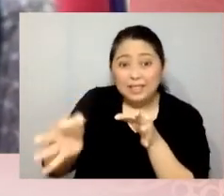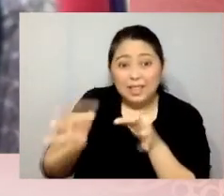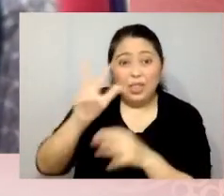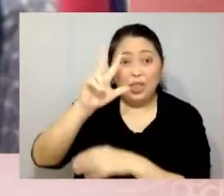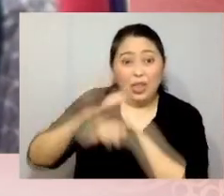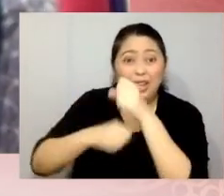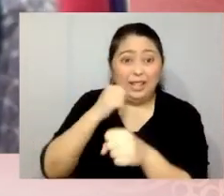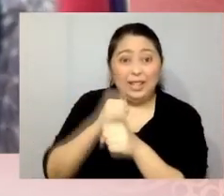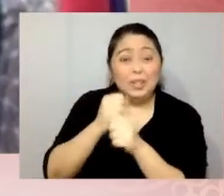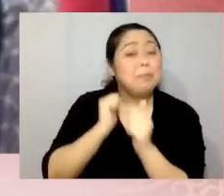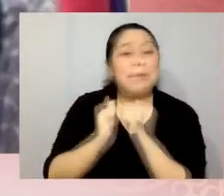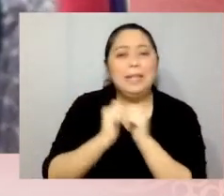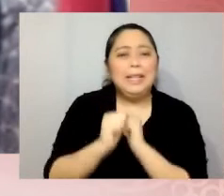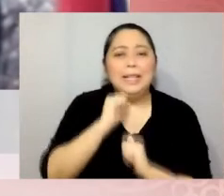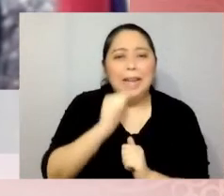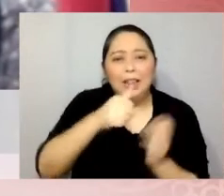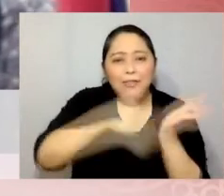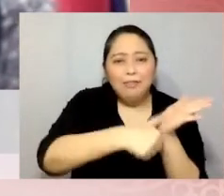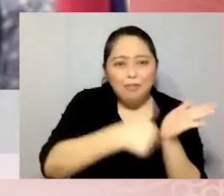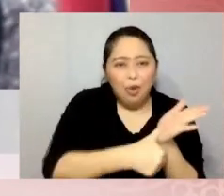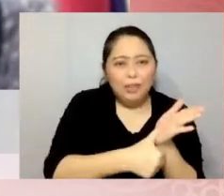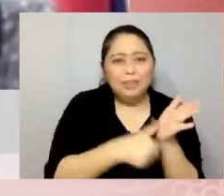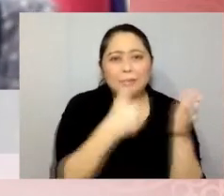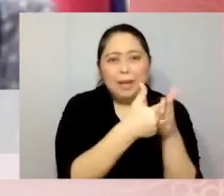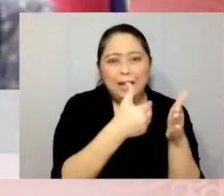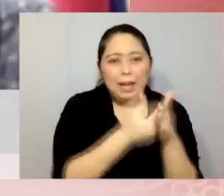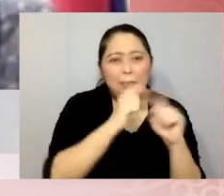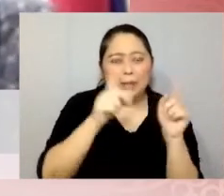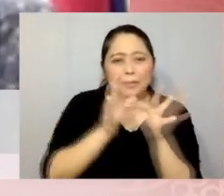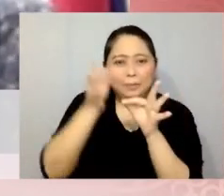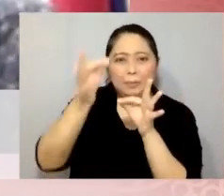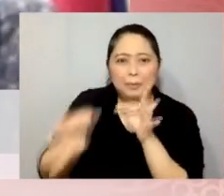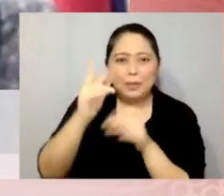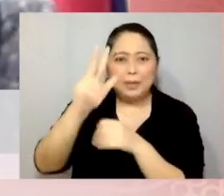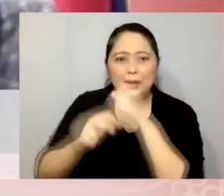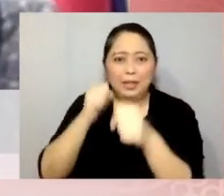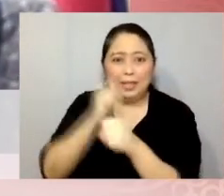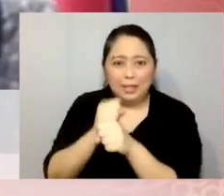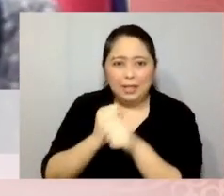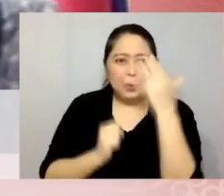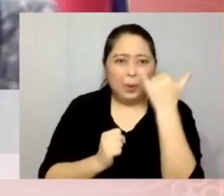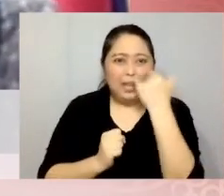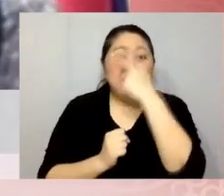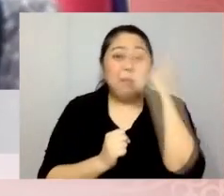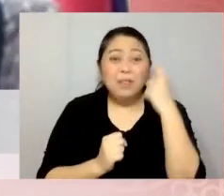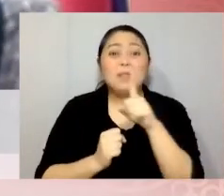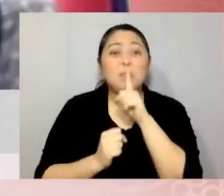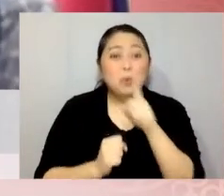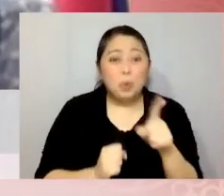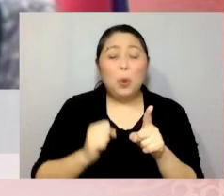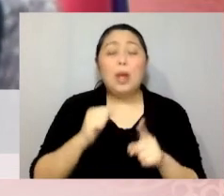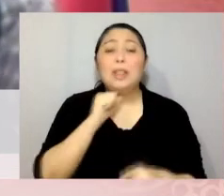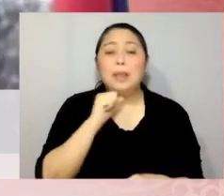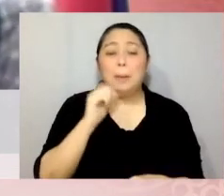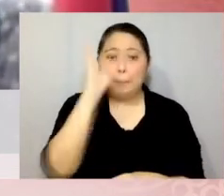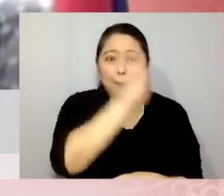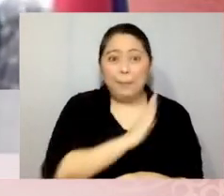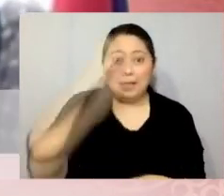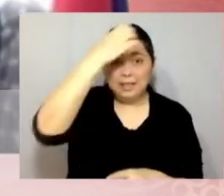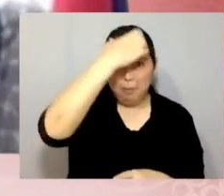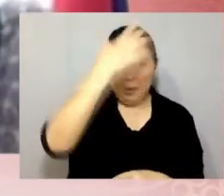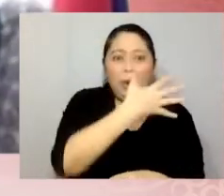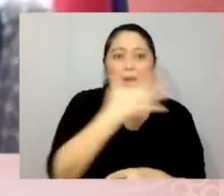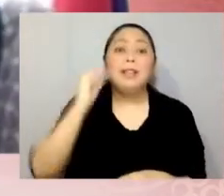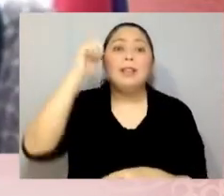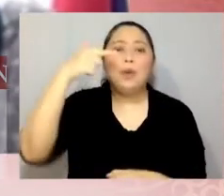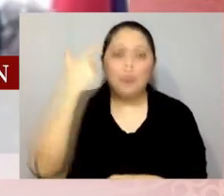is transitioning; it's the whole of the instrumentalities of the government that is actually undergoing this period of adjusting to